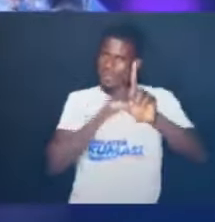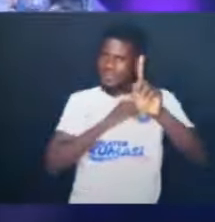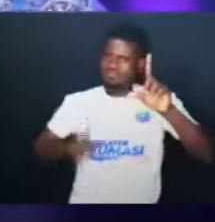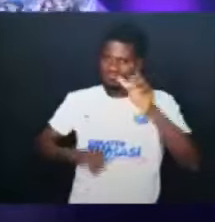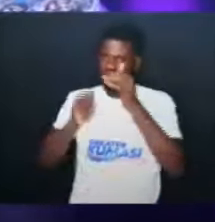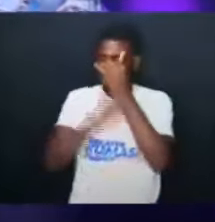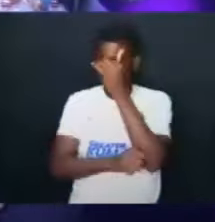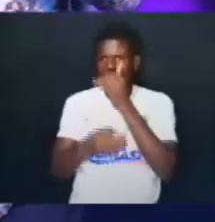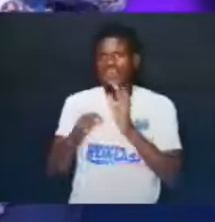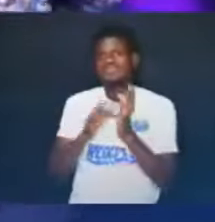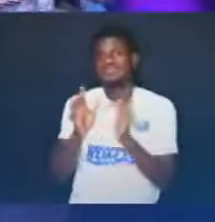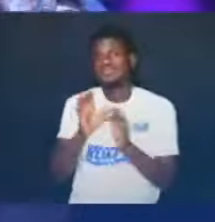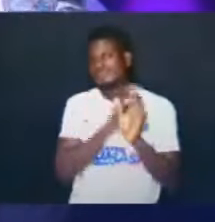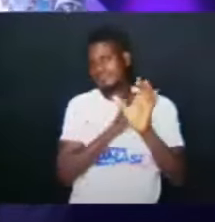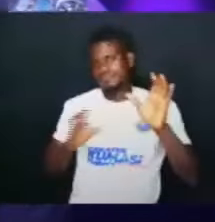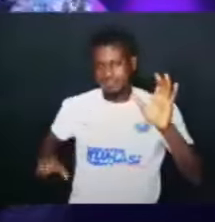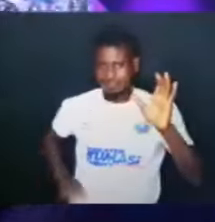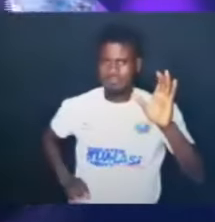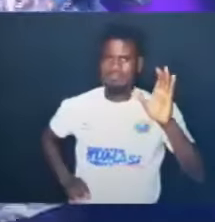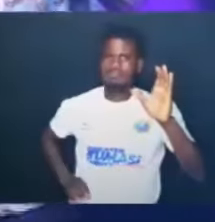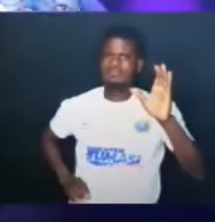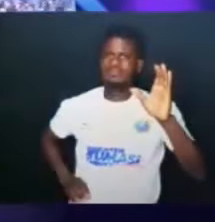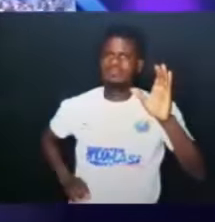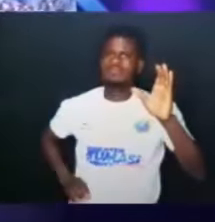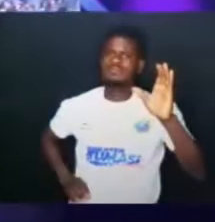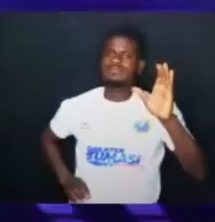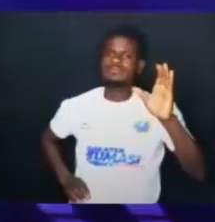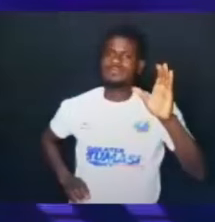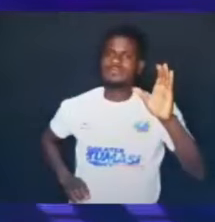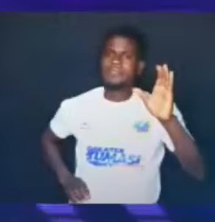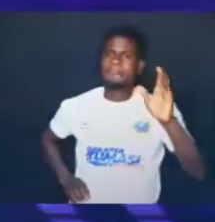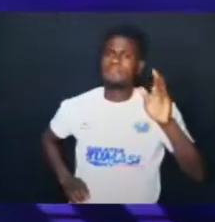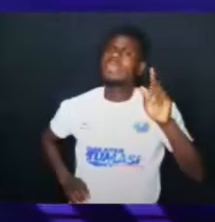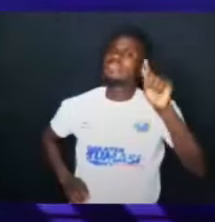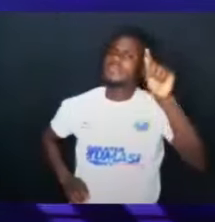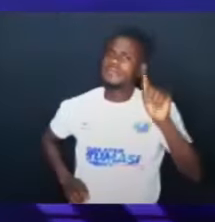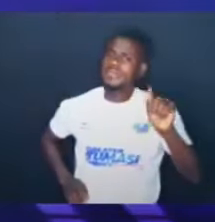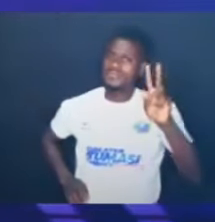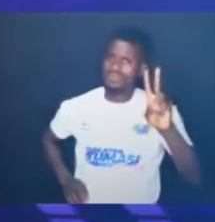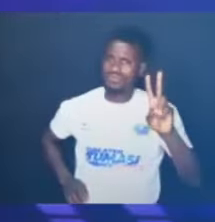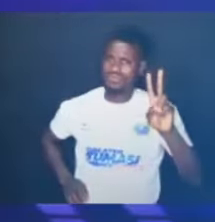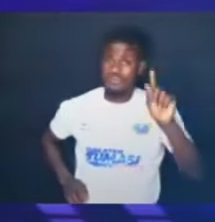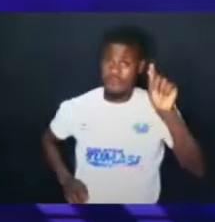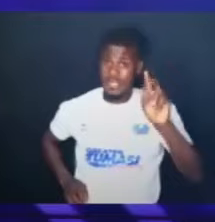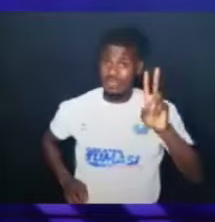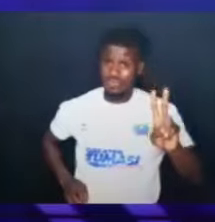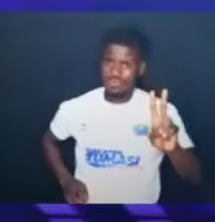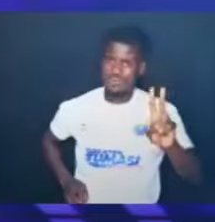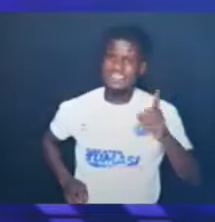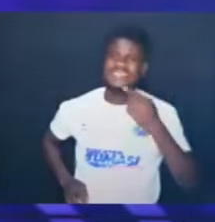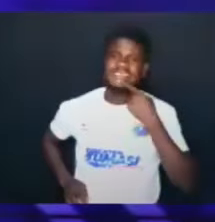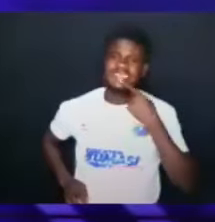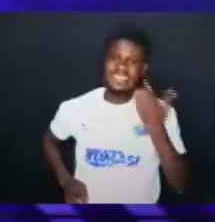Now, verse 2 says this. This is what